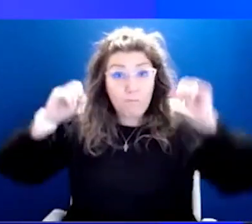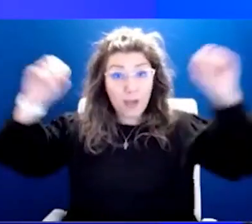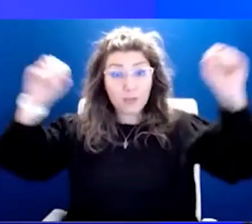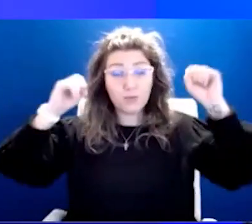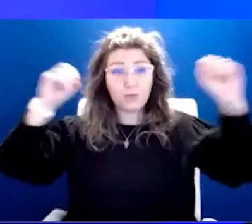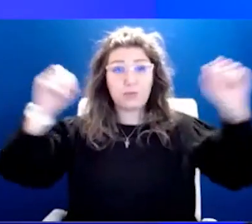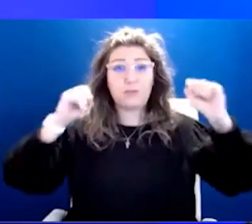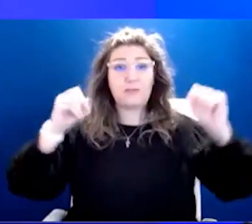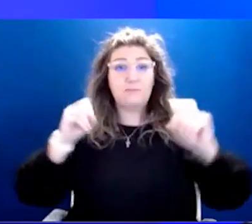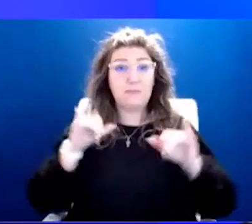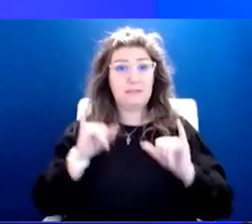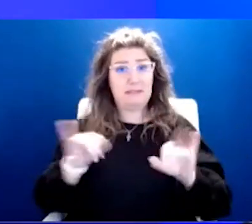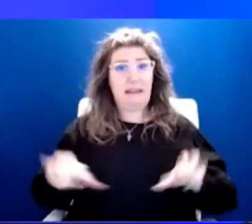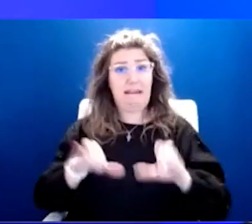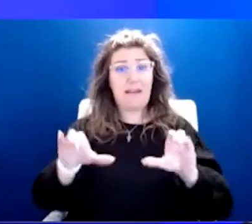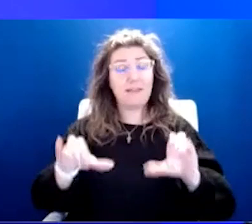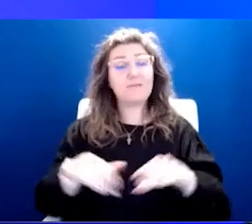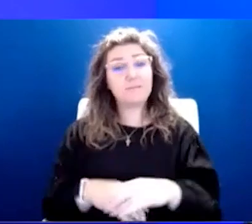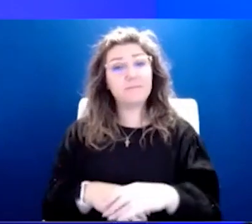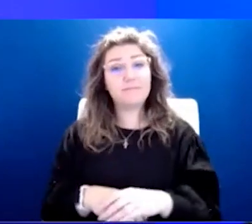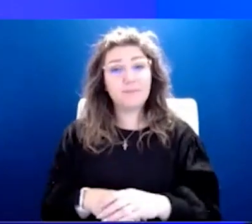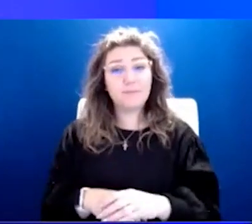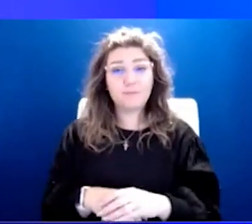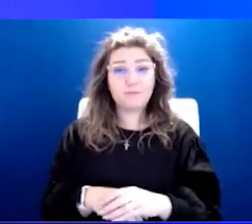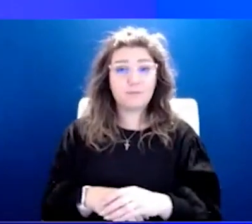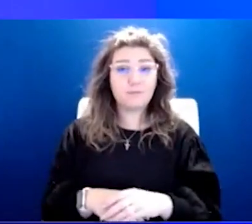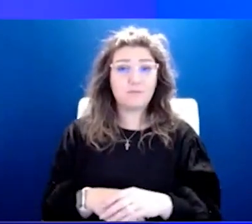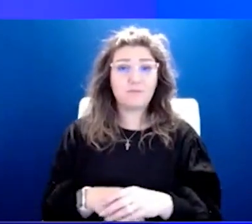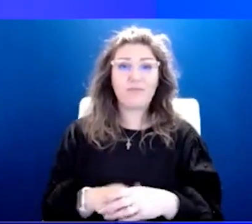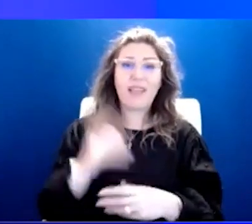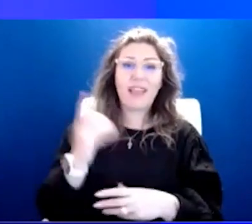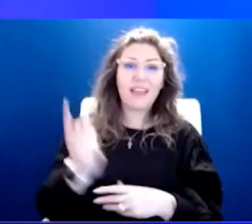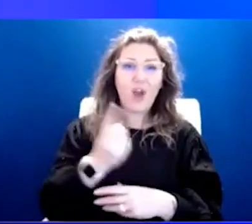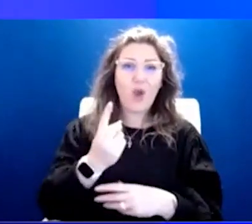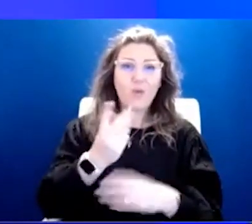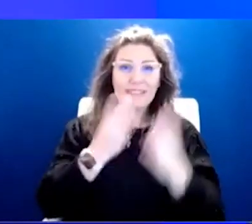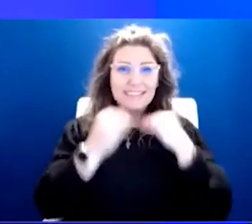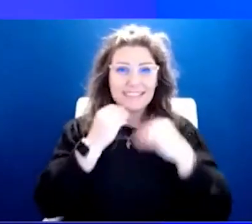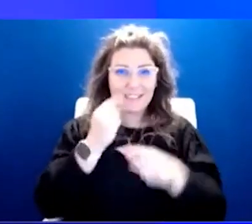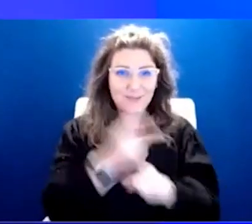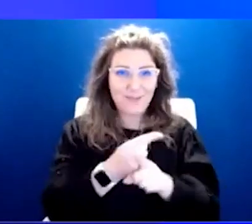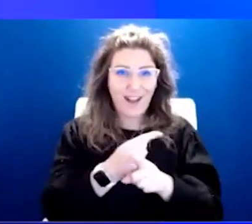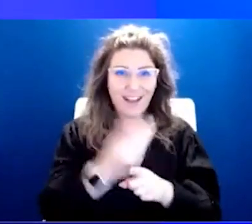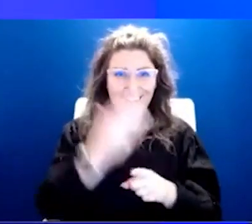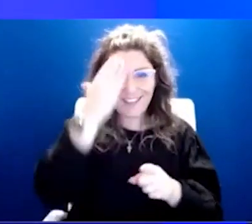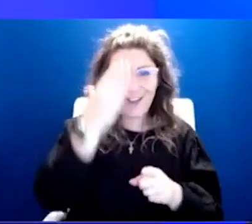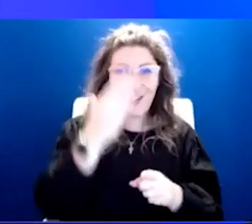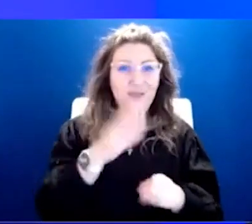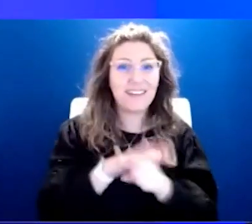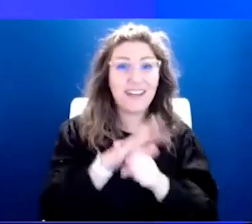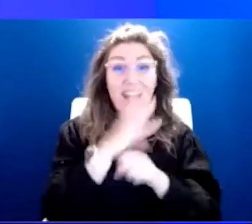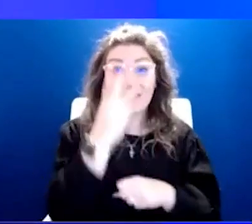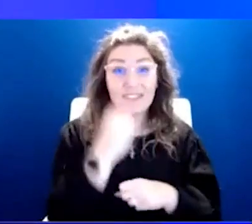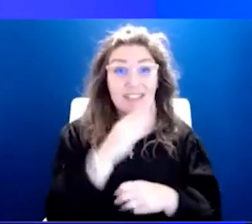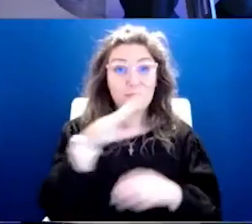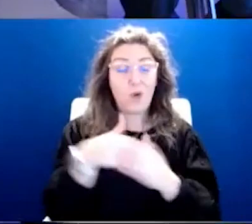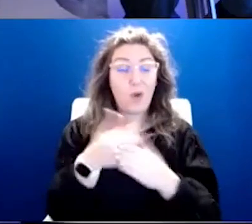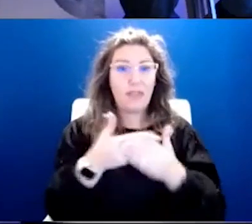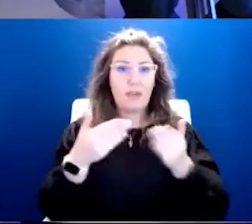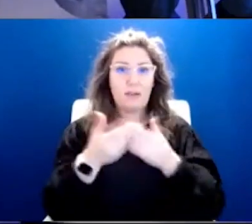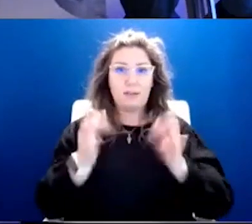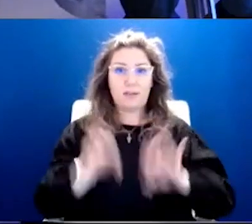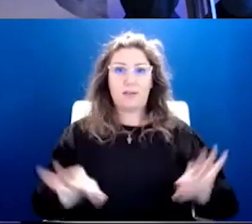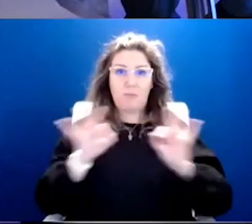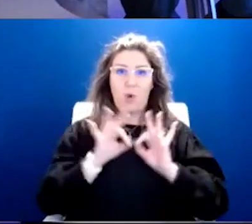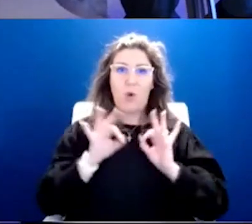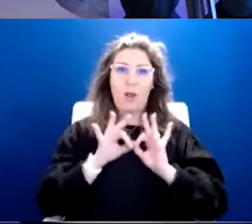active. And we can always eat right, you know, and get enough sleep. Those are all things that are important for us. Those are the